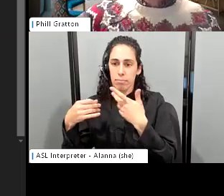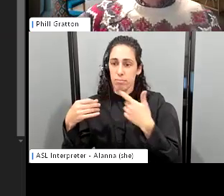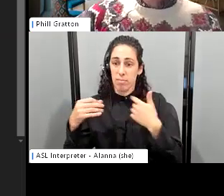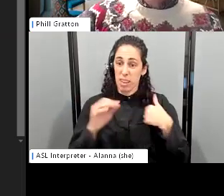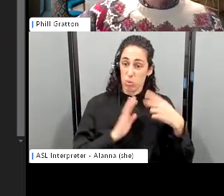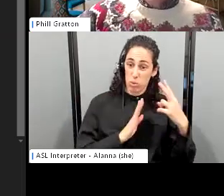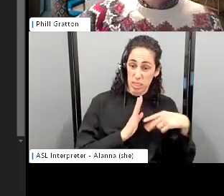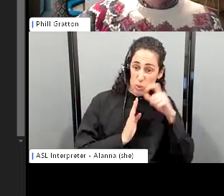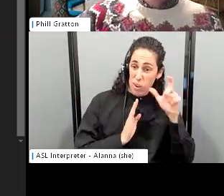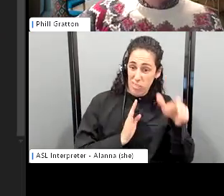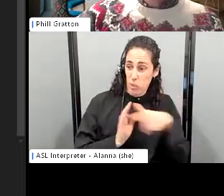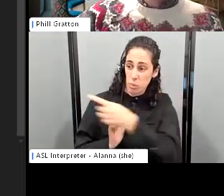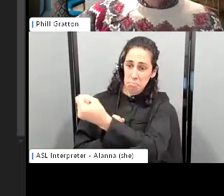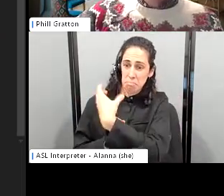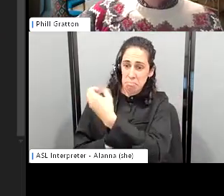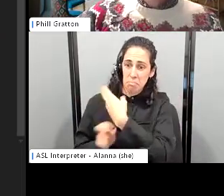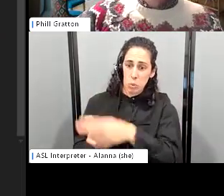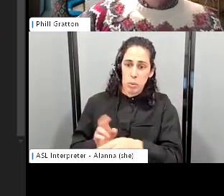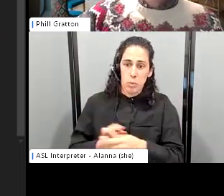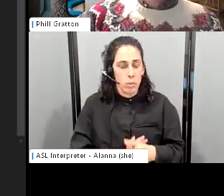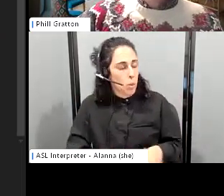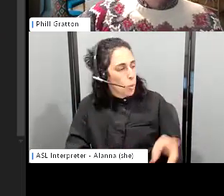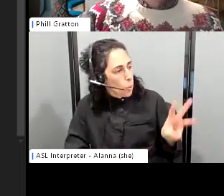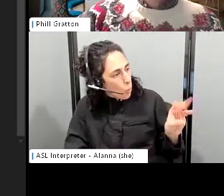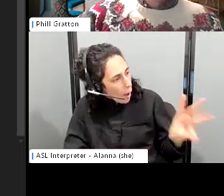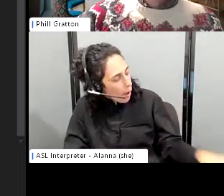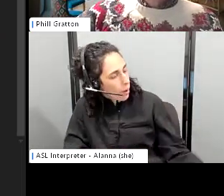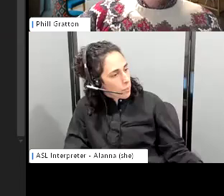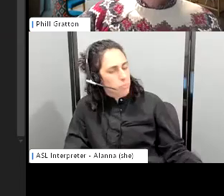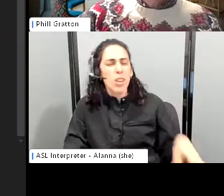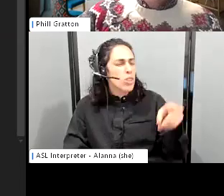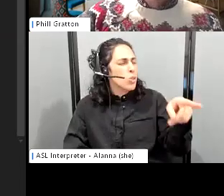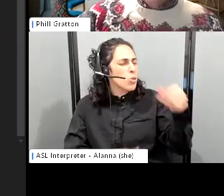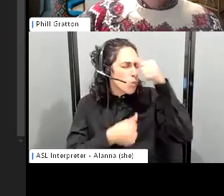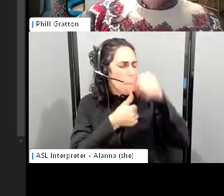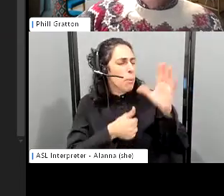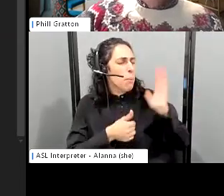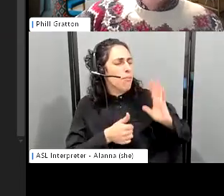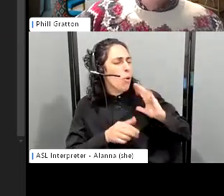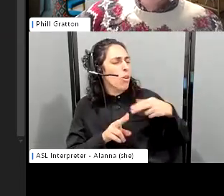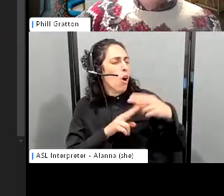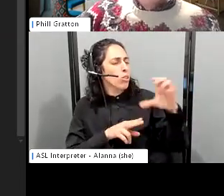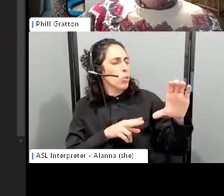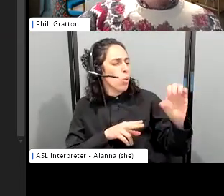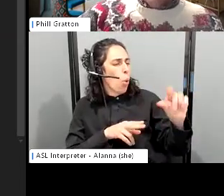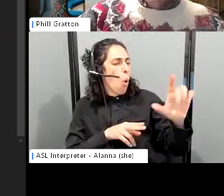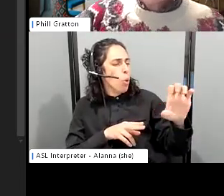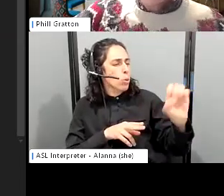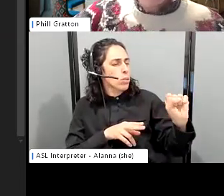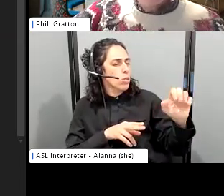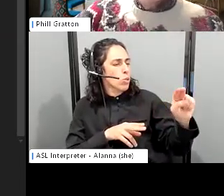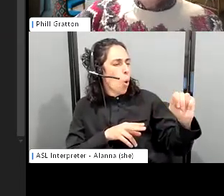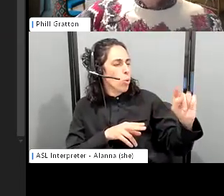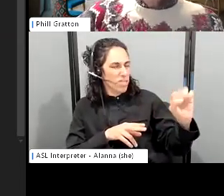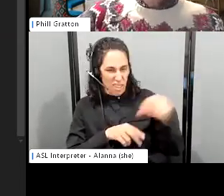it. Amazing. Do you remember Cole's notes? Do you remember those? This would put Yes. Cole's notes out of business. I